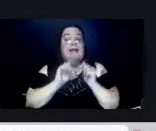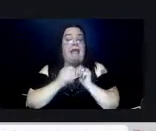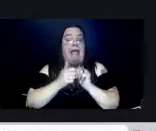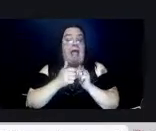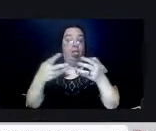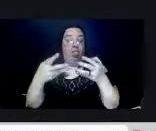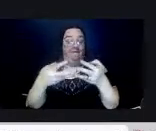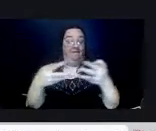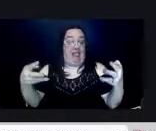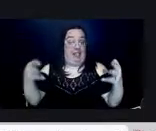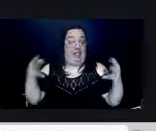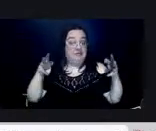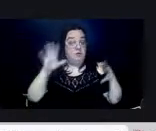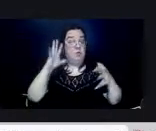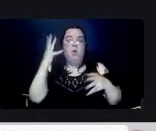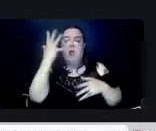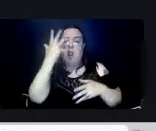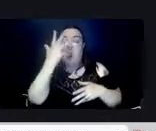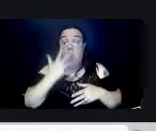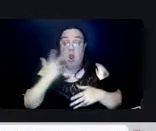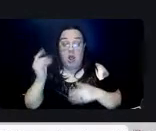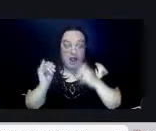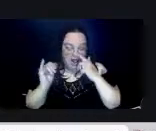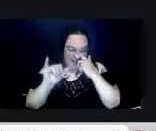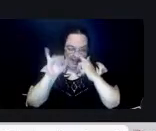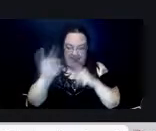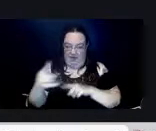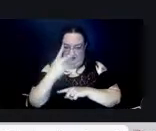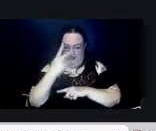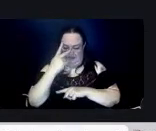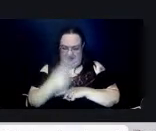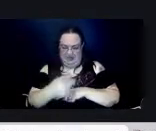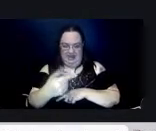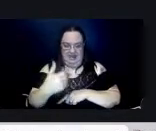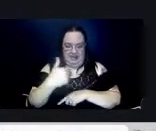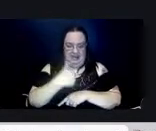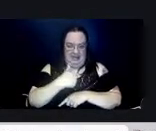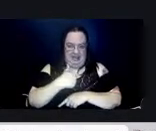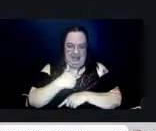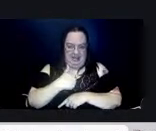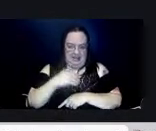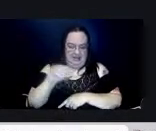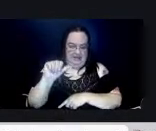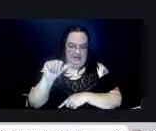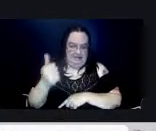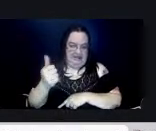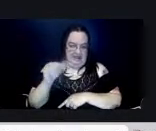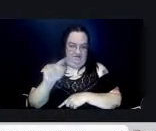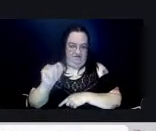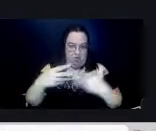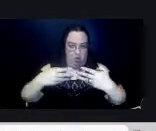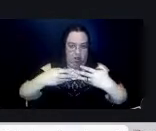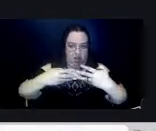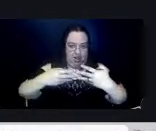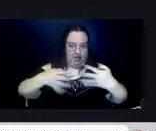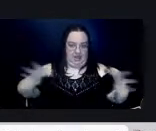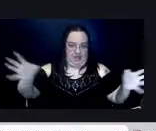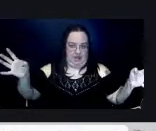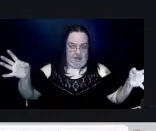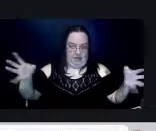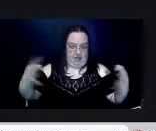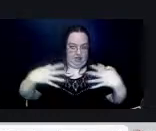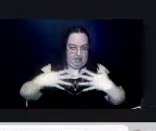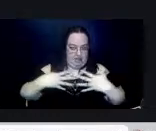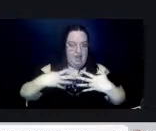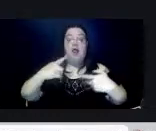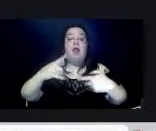fence is going to look. If you see, we have the 10-foot wide gate. The